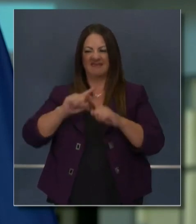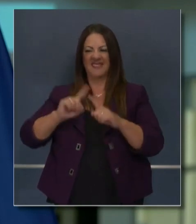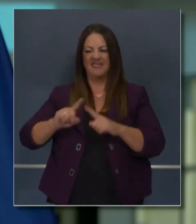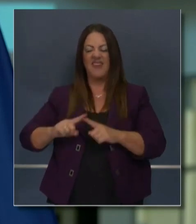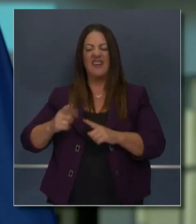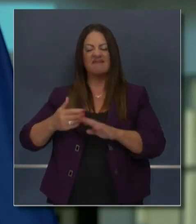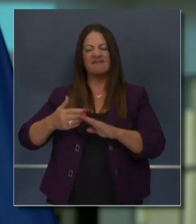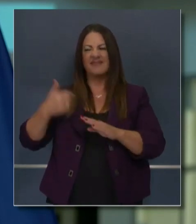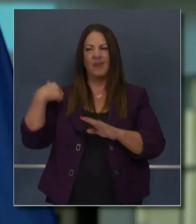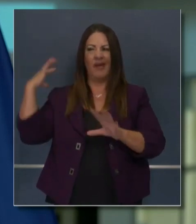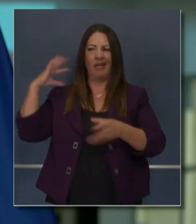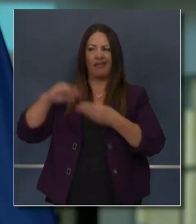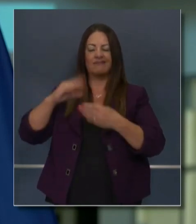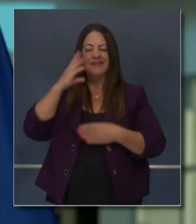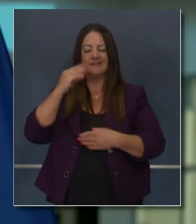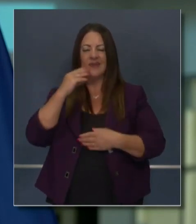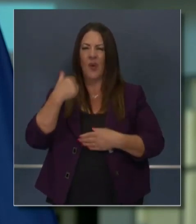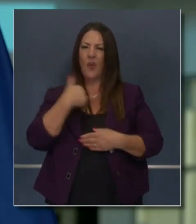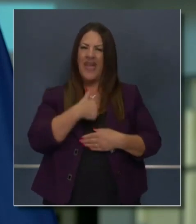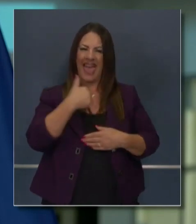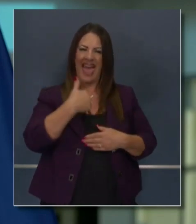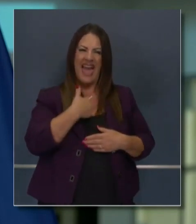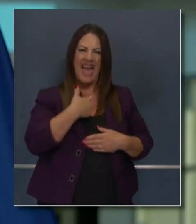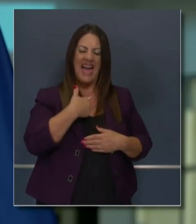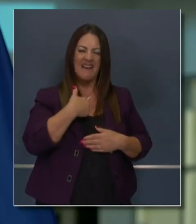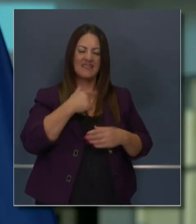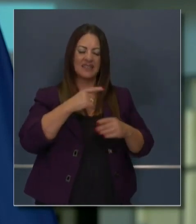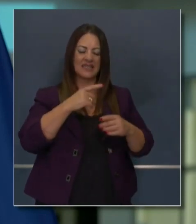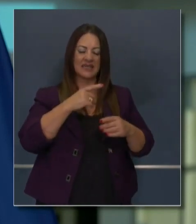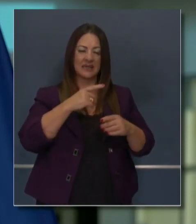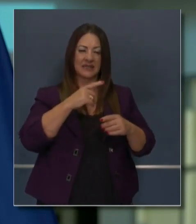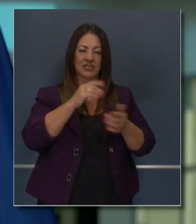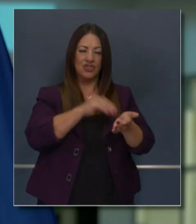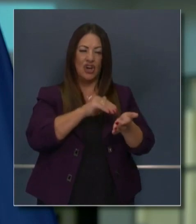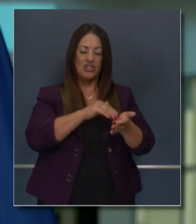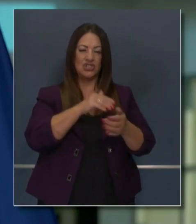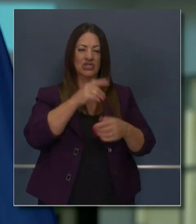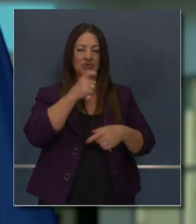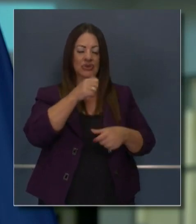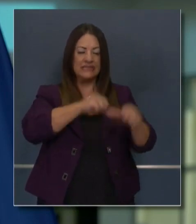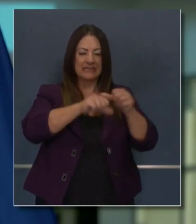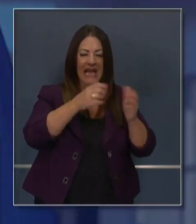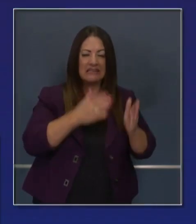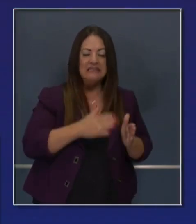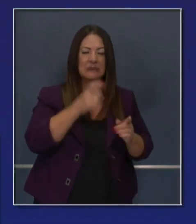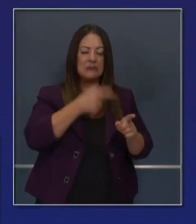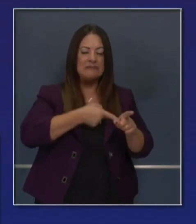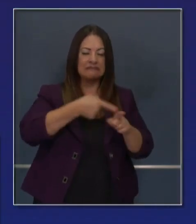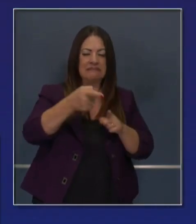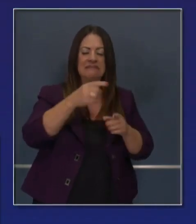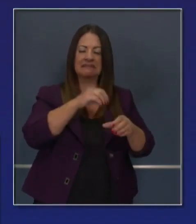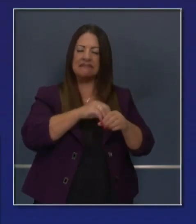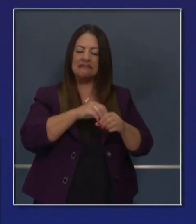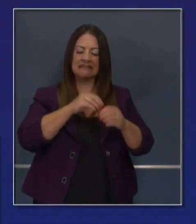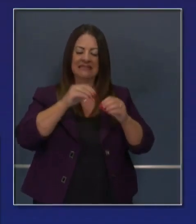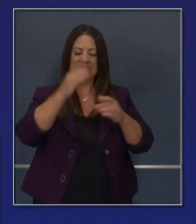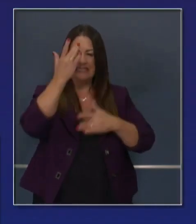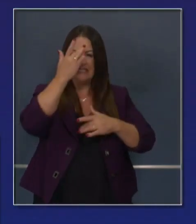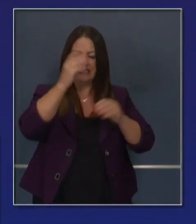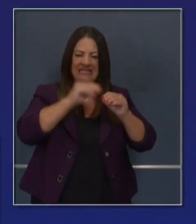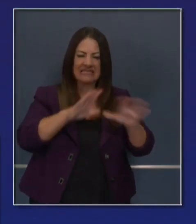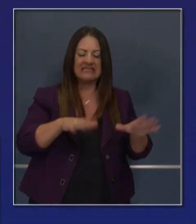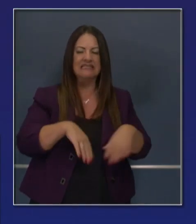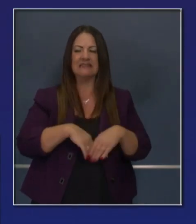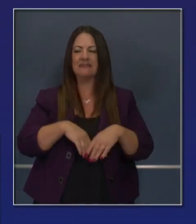biostatisticians, to have epidemiologists that are best in class, and people that are experts in financing and really